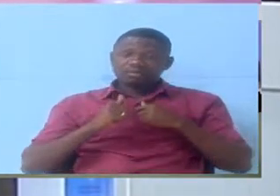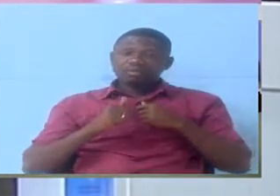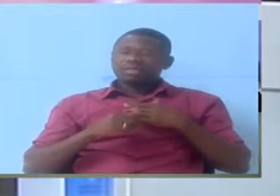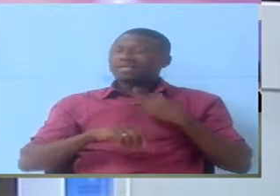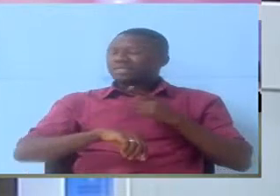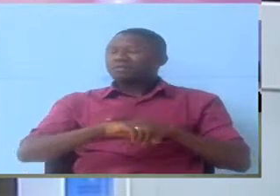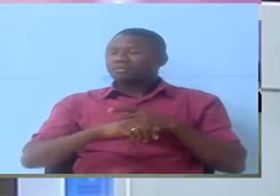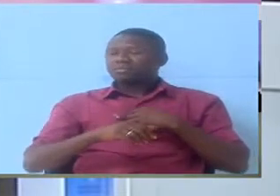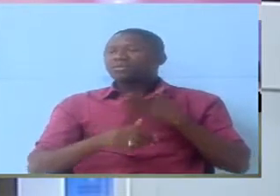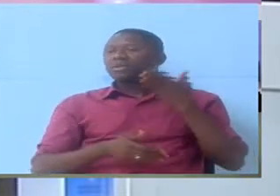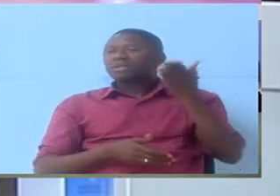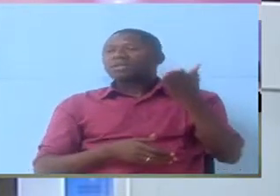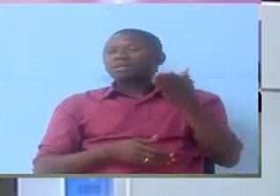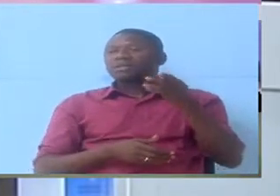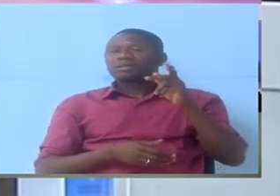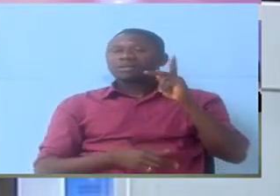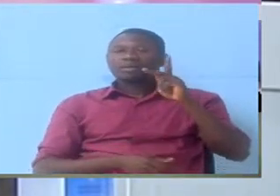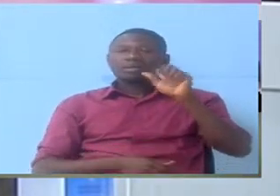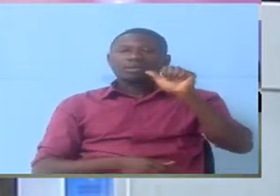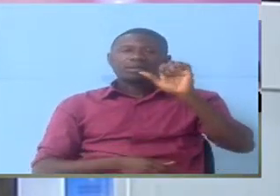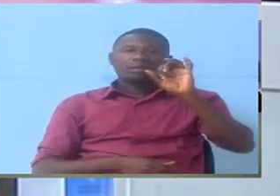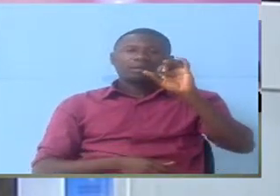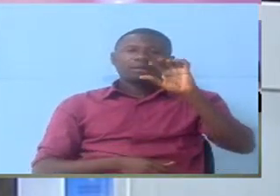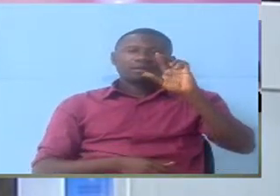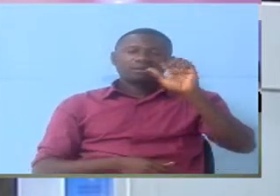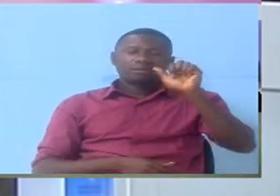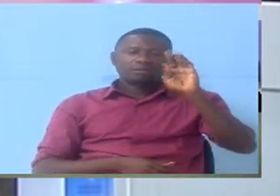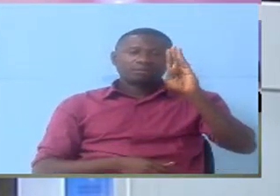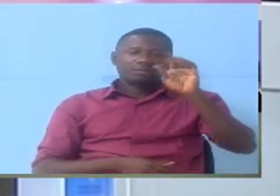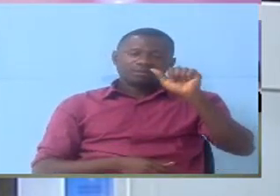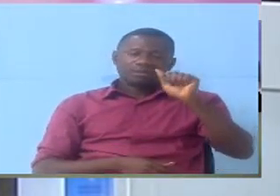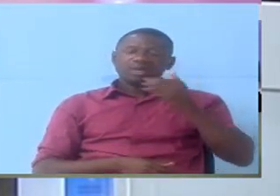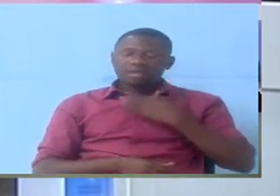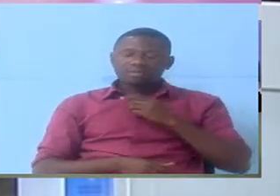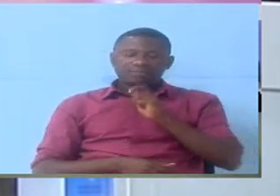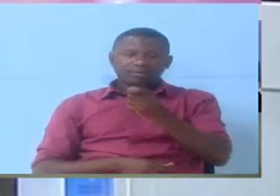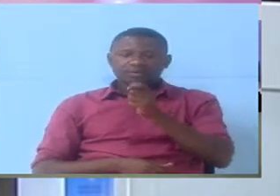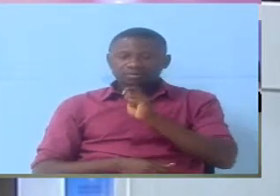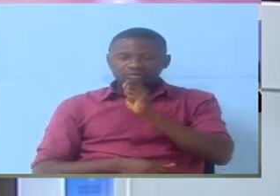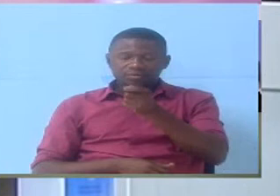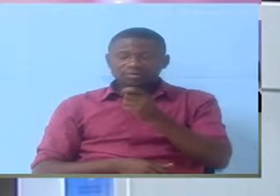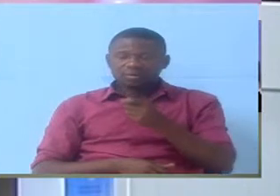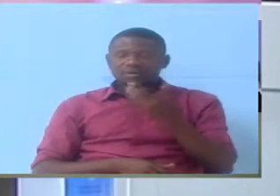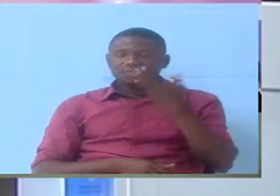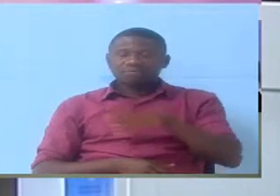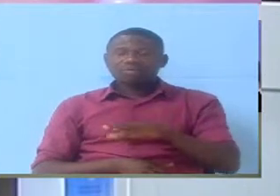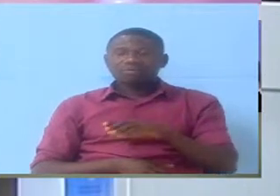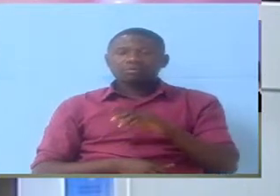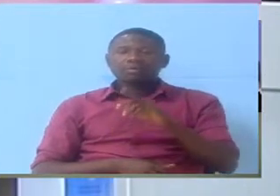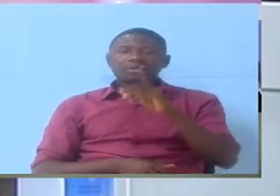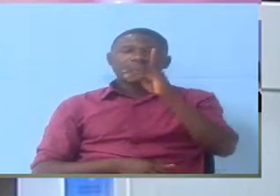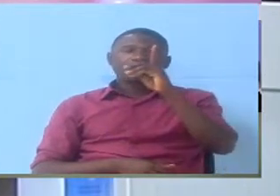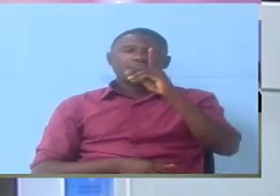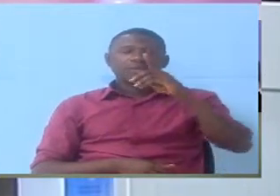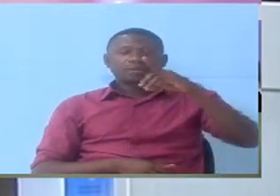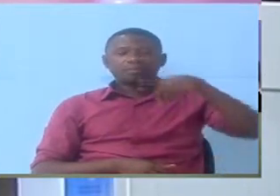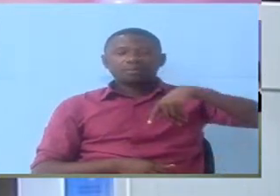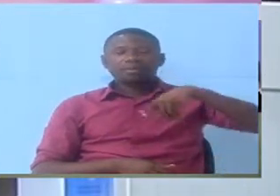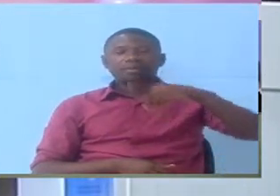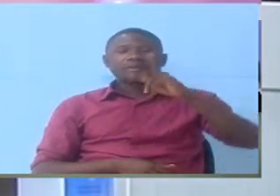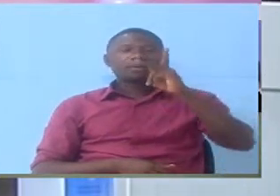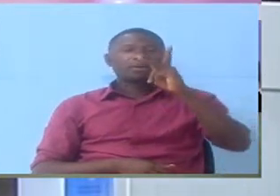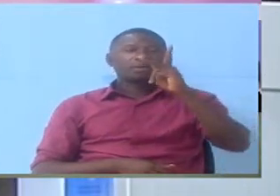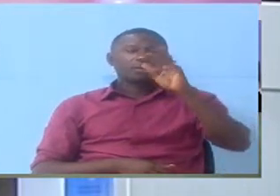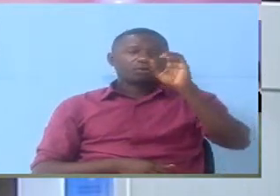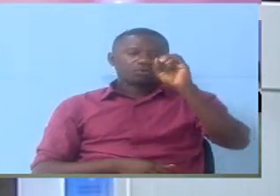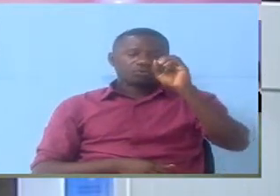of course. Utumombe Kairaba otembo. I had an interview. Ngakachake. From DPKO. About DPKO, I was selected as one of